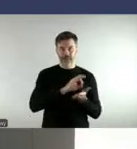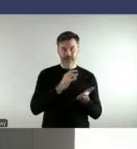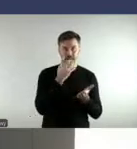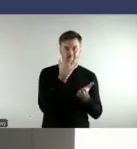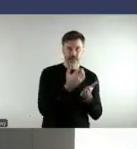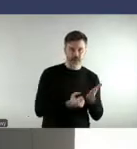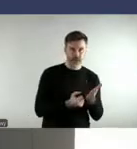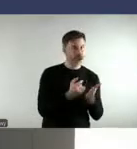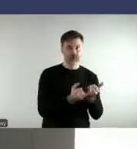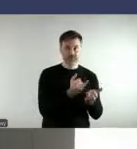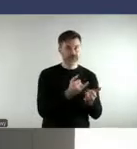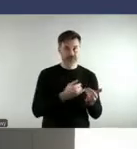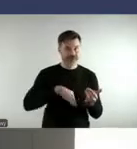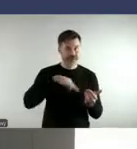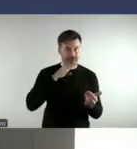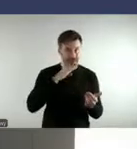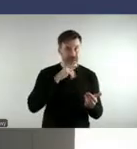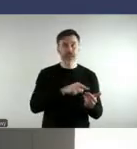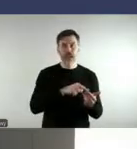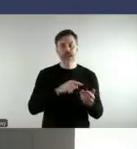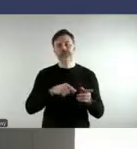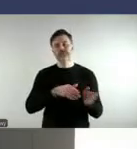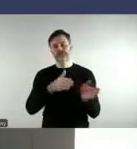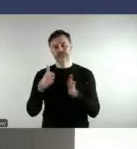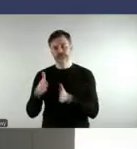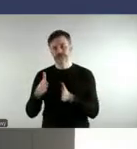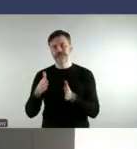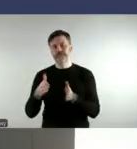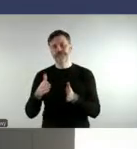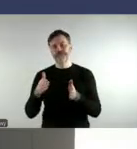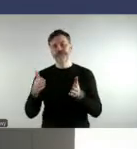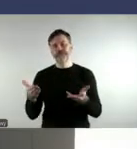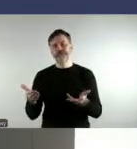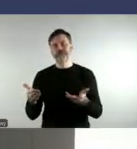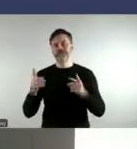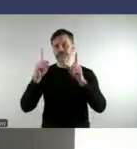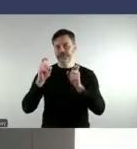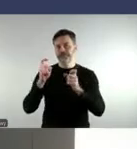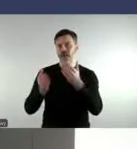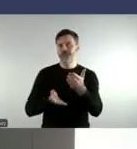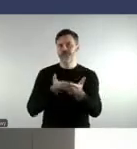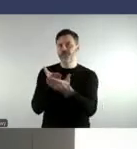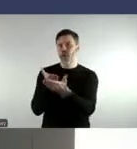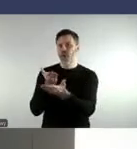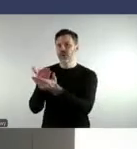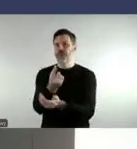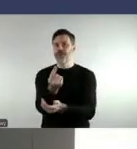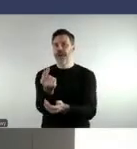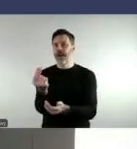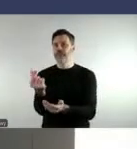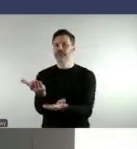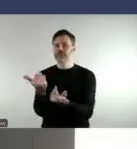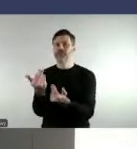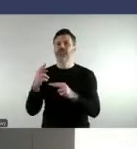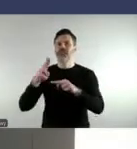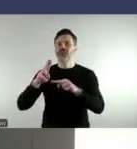events, we're using first the local municipal resources. If it's not enough, we apply to